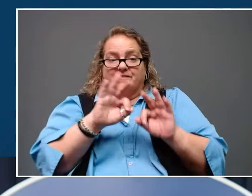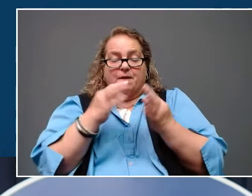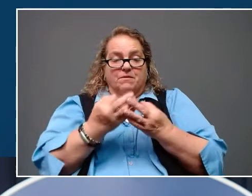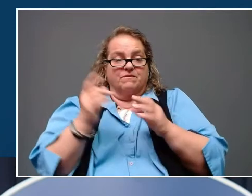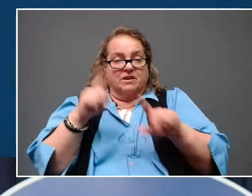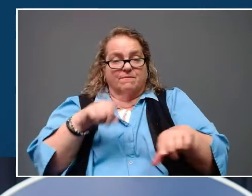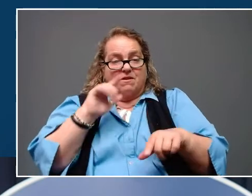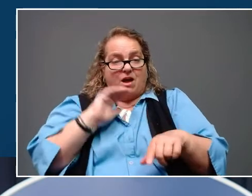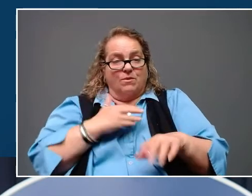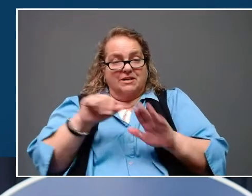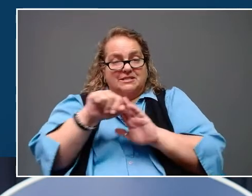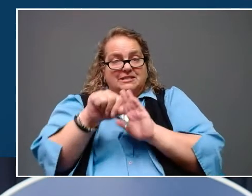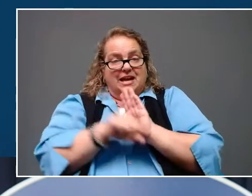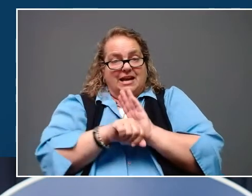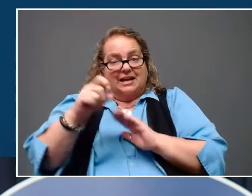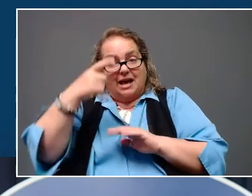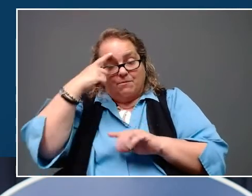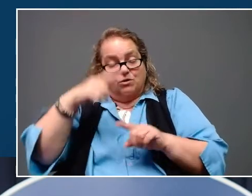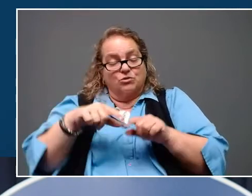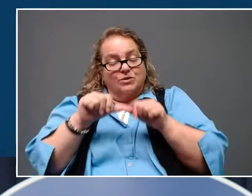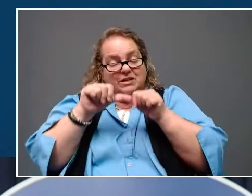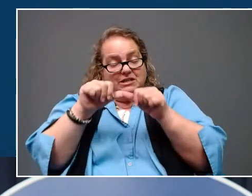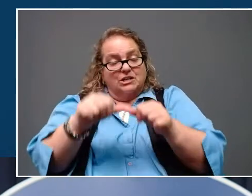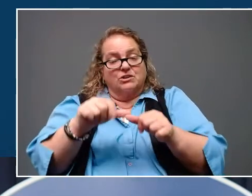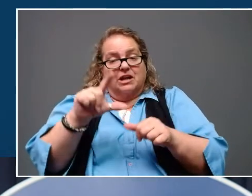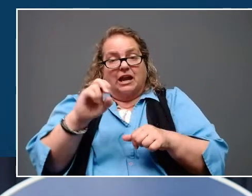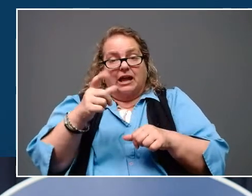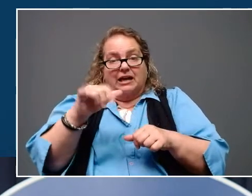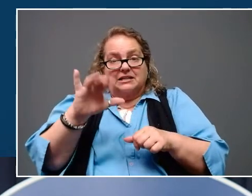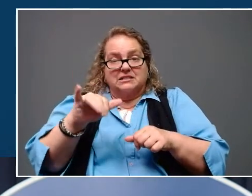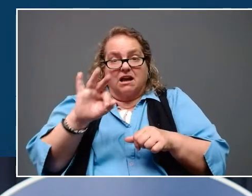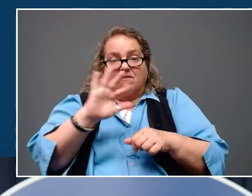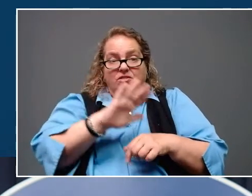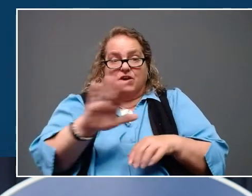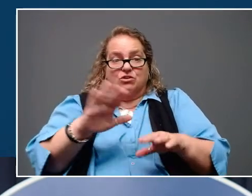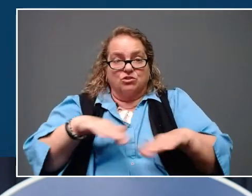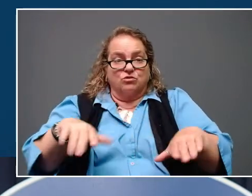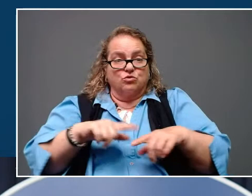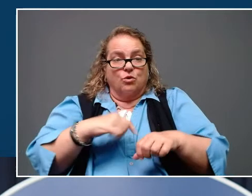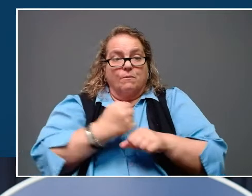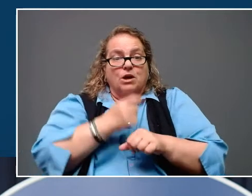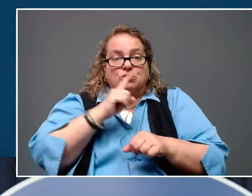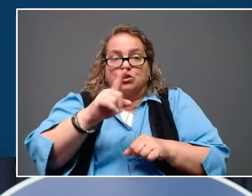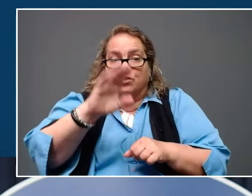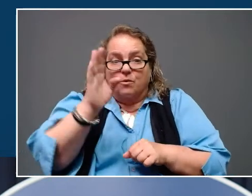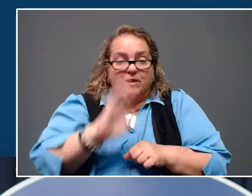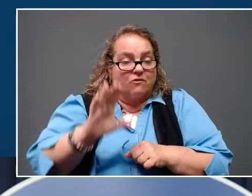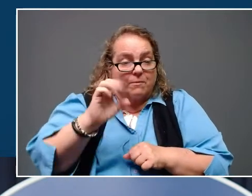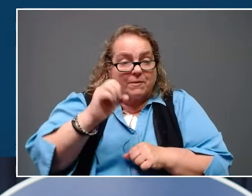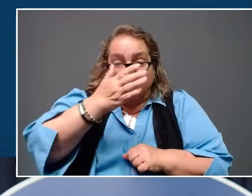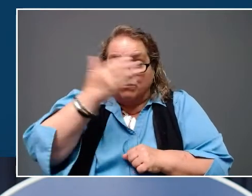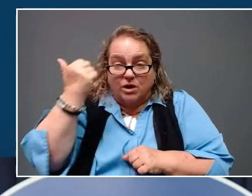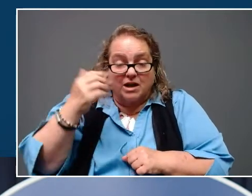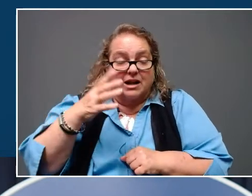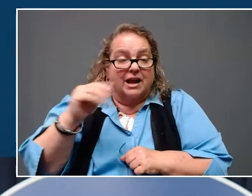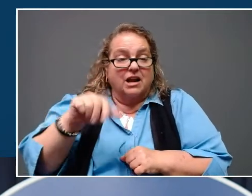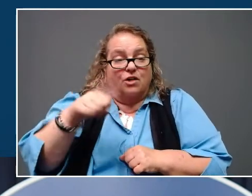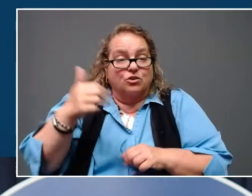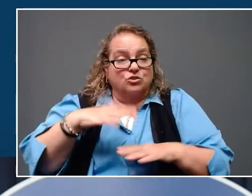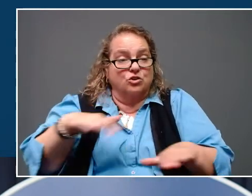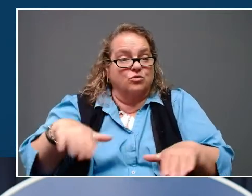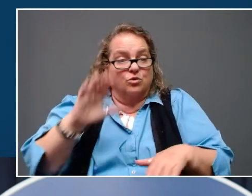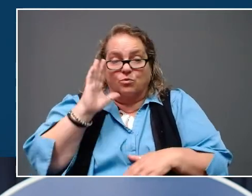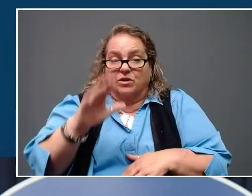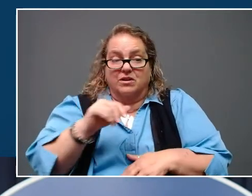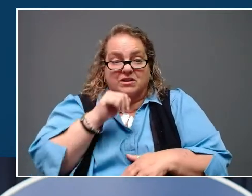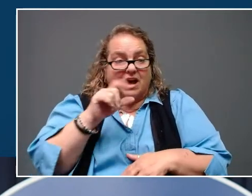and continuing the legacy of their children to make sure they will never be forgotten, and that other children will not have to